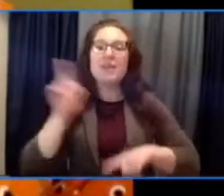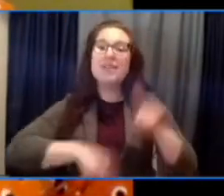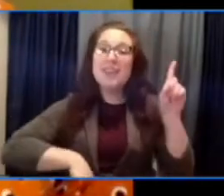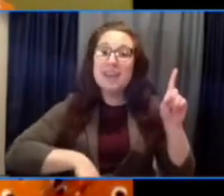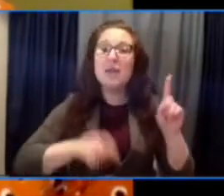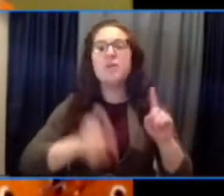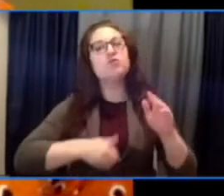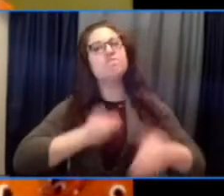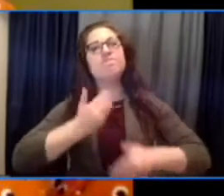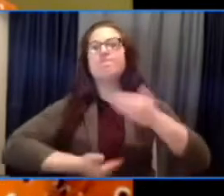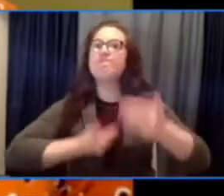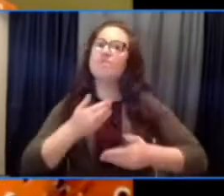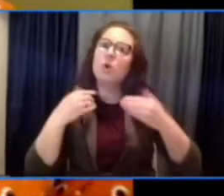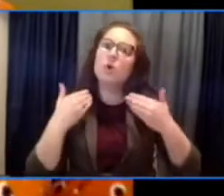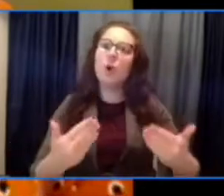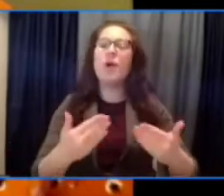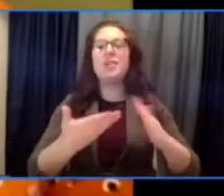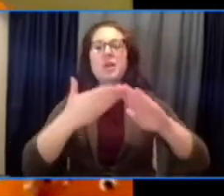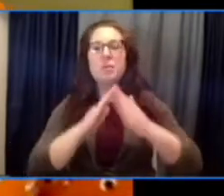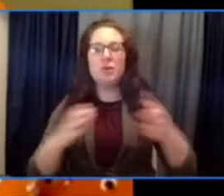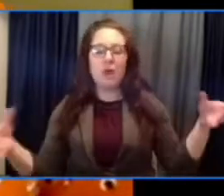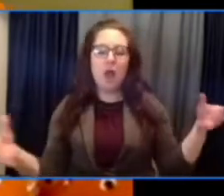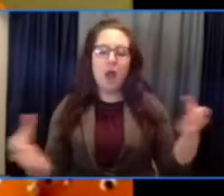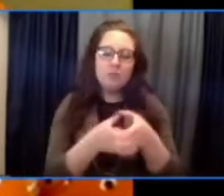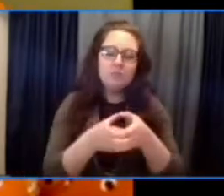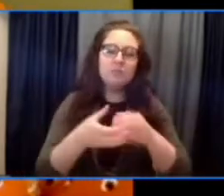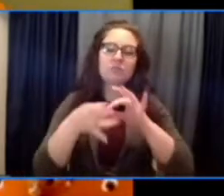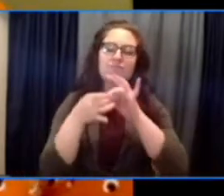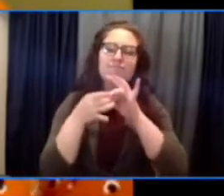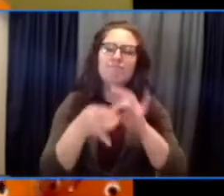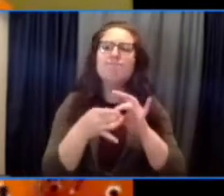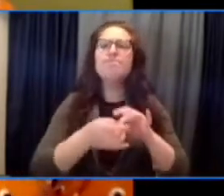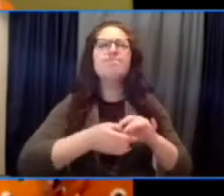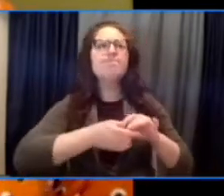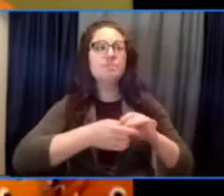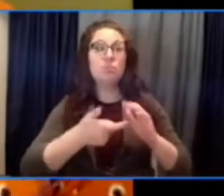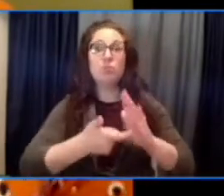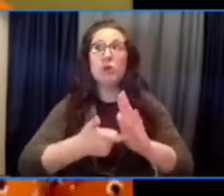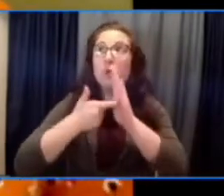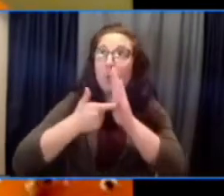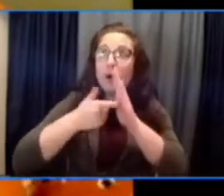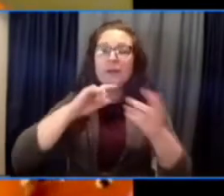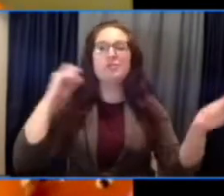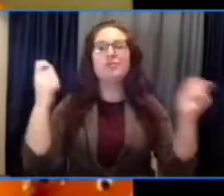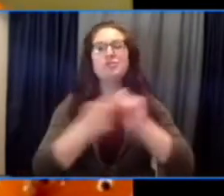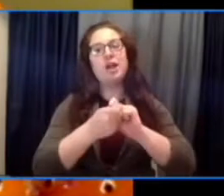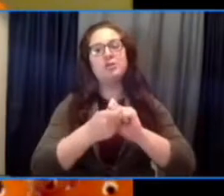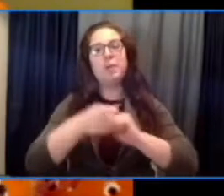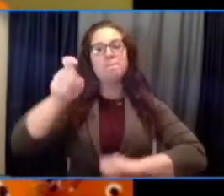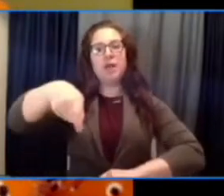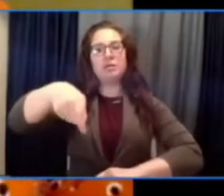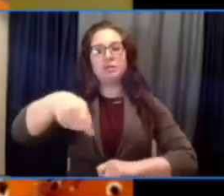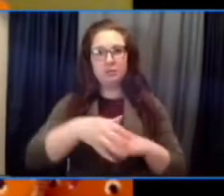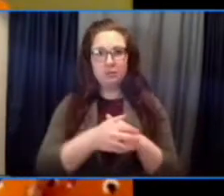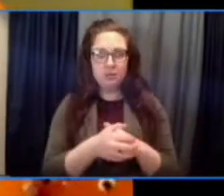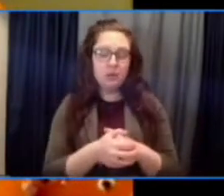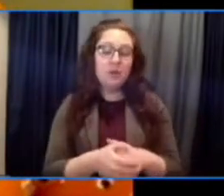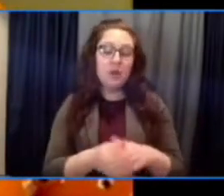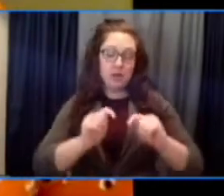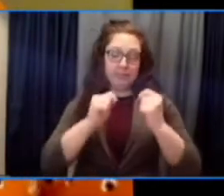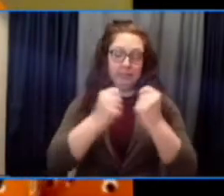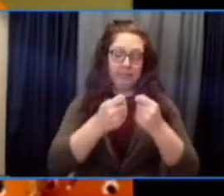the community coming together to demand change. We brought together a team led by Black women and